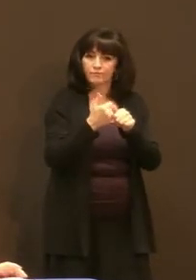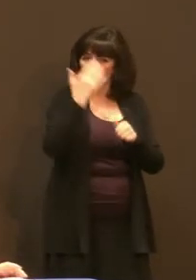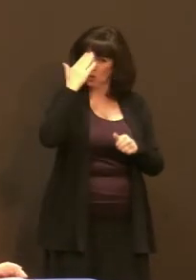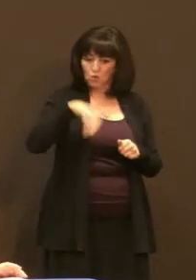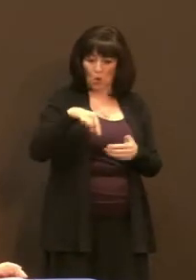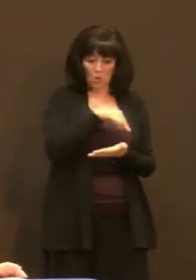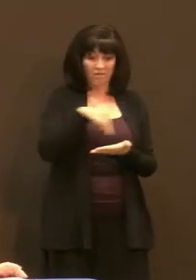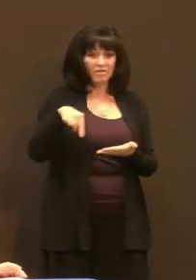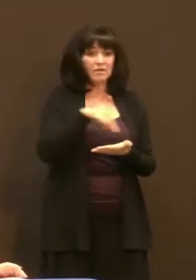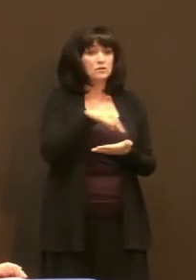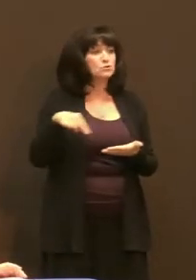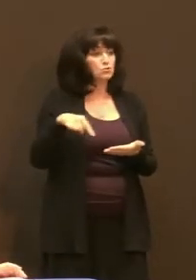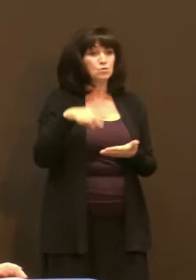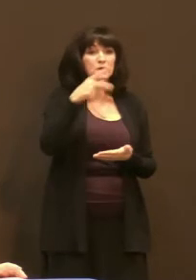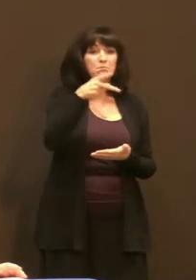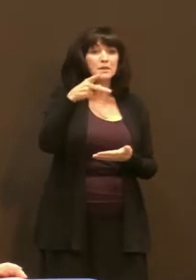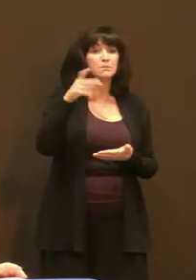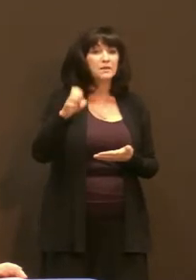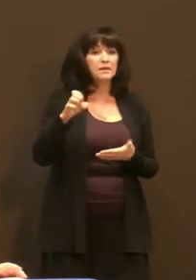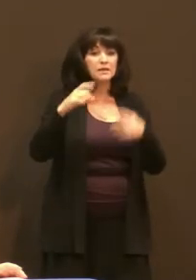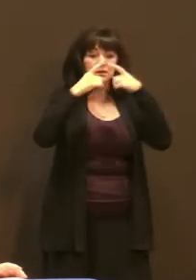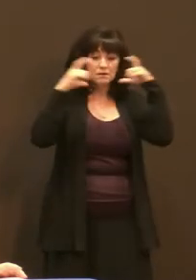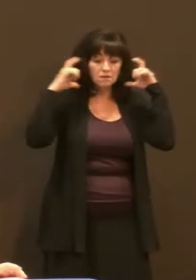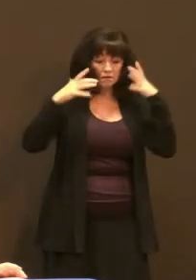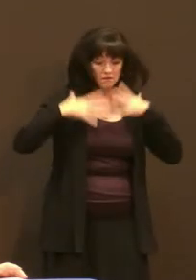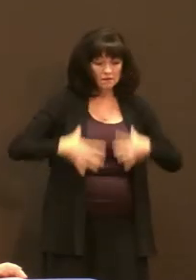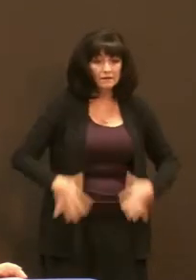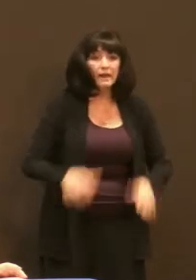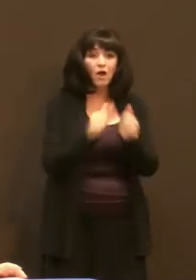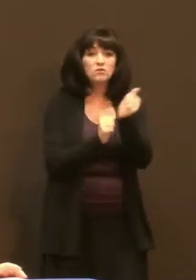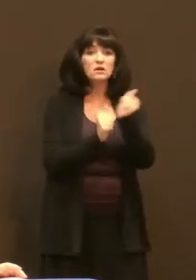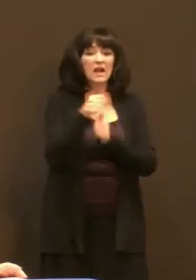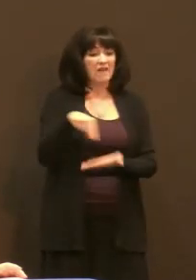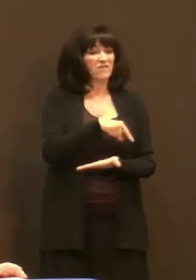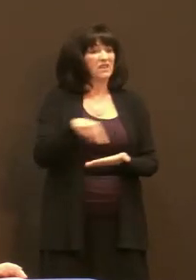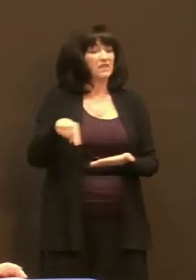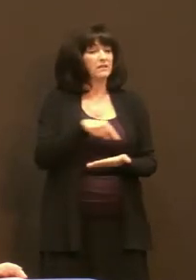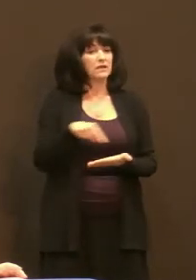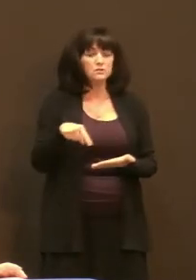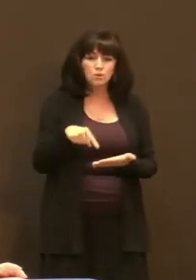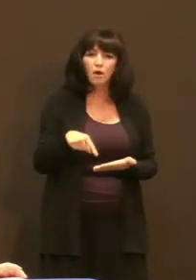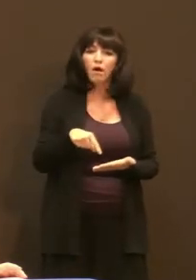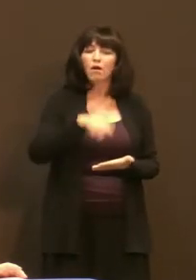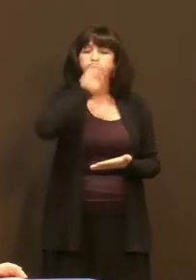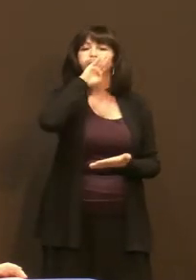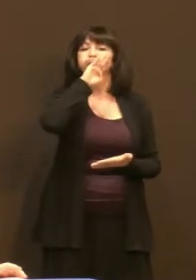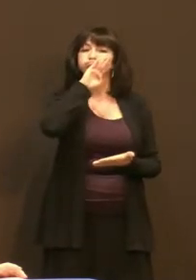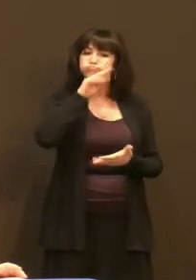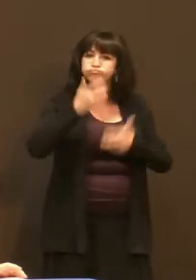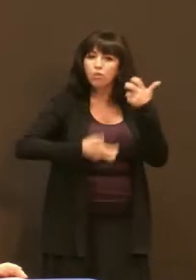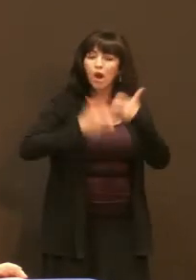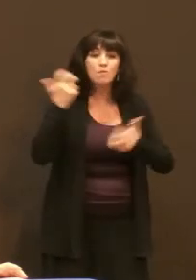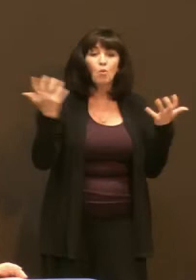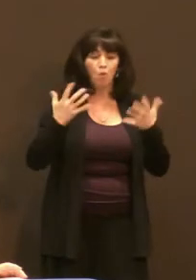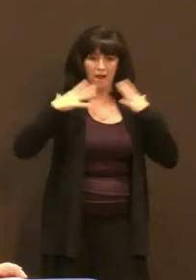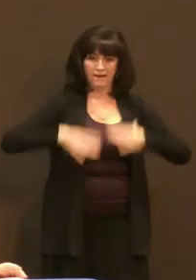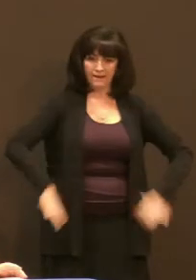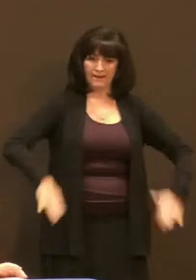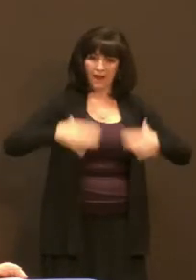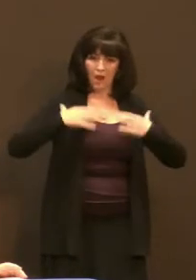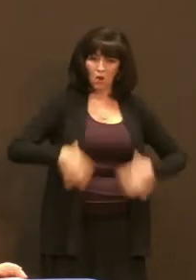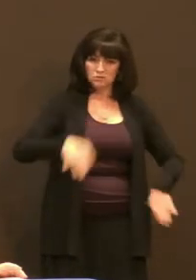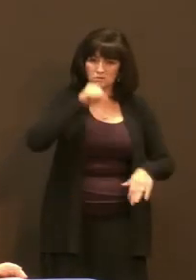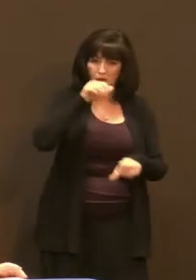was gowns and a shortage of gowns out there. So we work on all those things to make sure that our